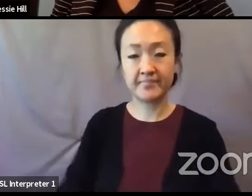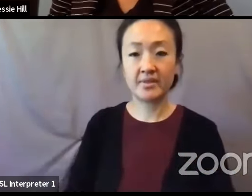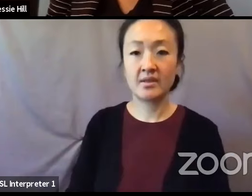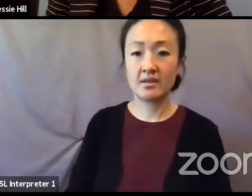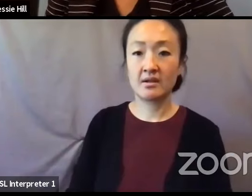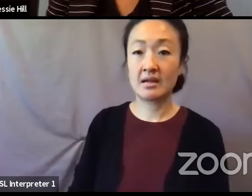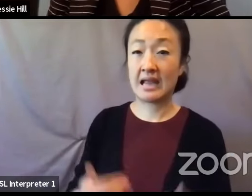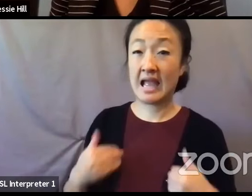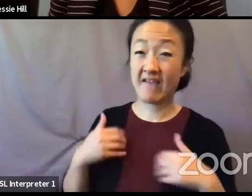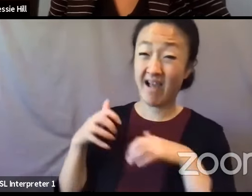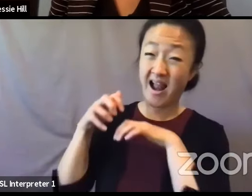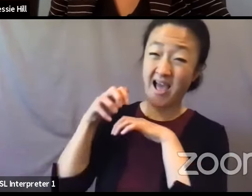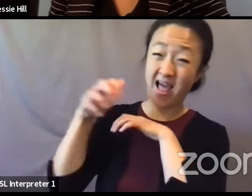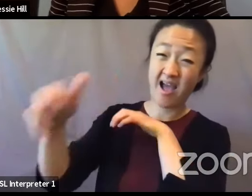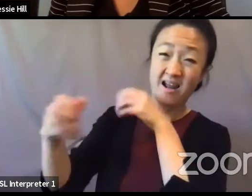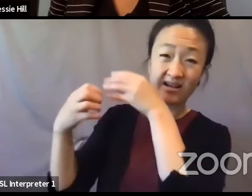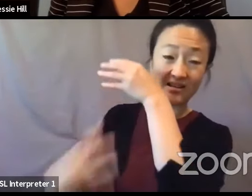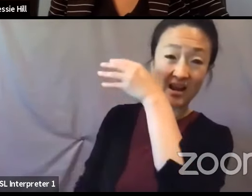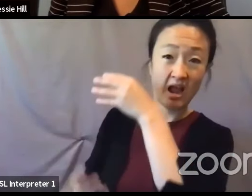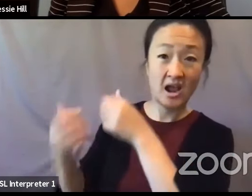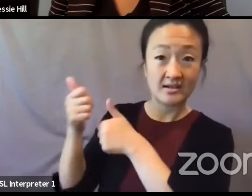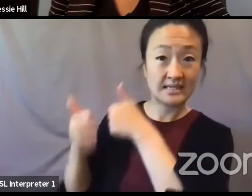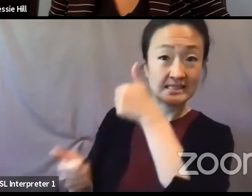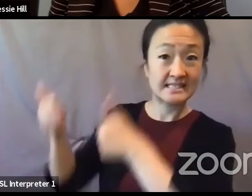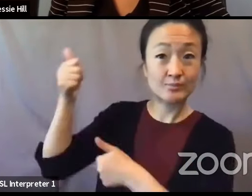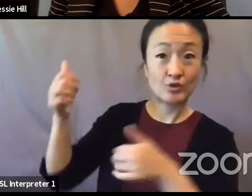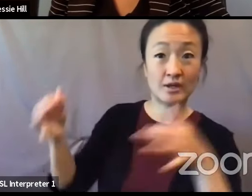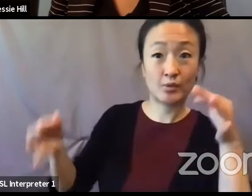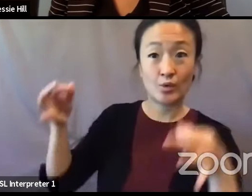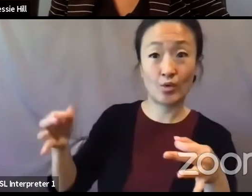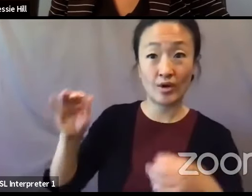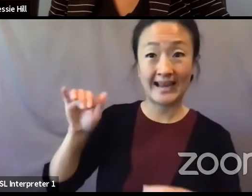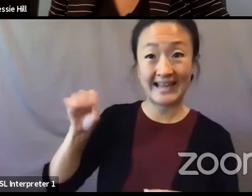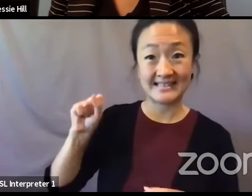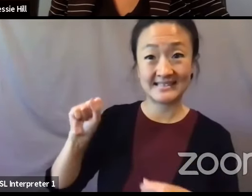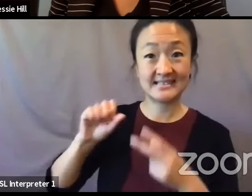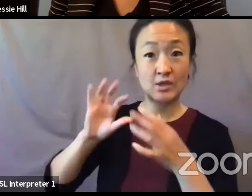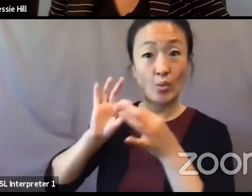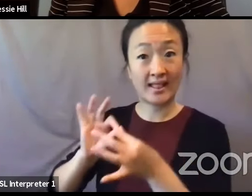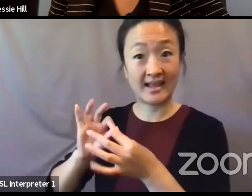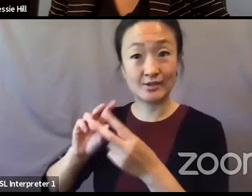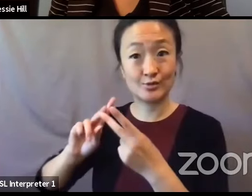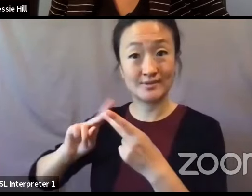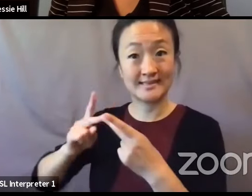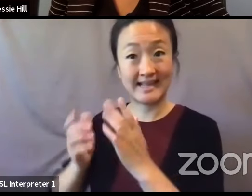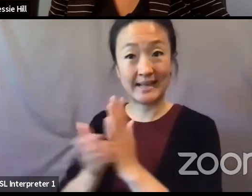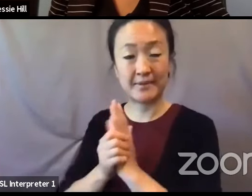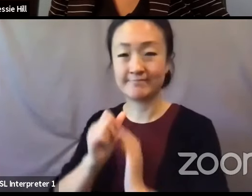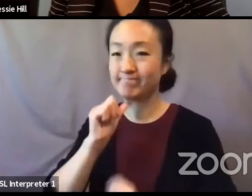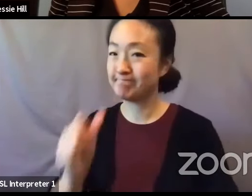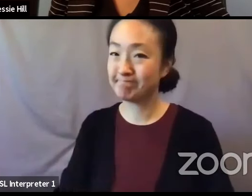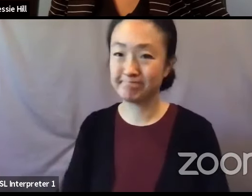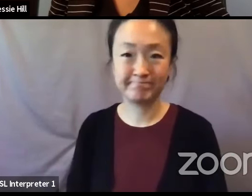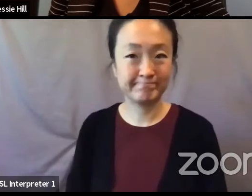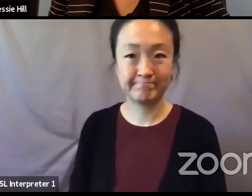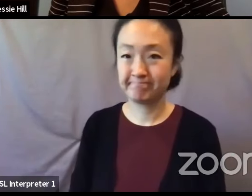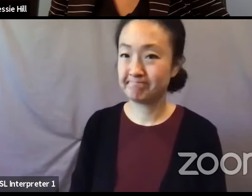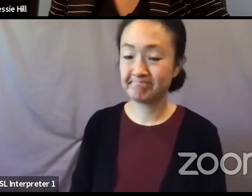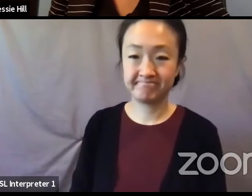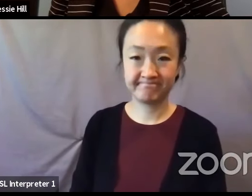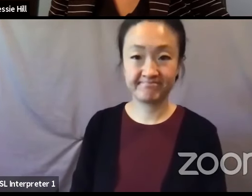dozens upon dozens of Supreme Court cases going back decades on the Second Amendment. As a practical matter, we